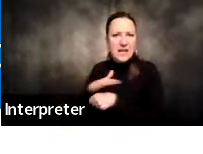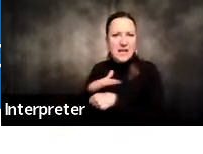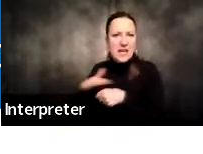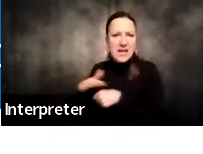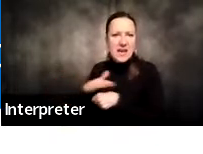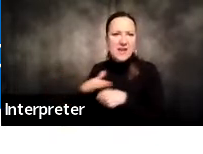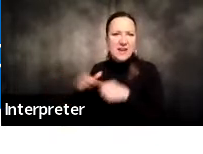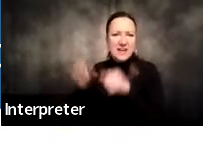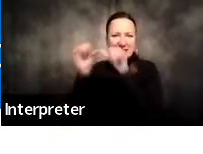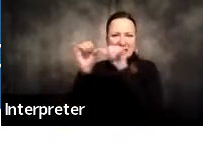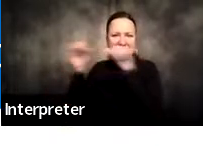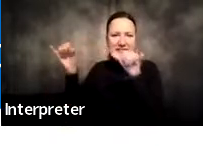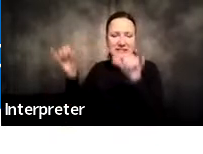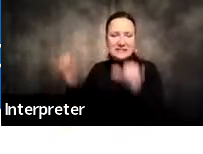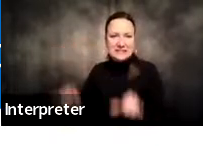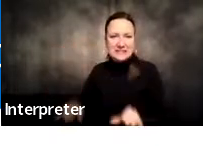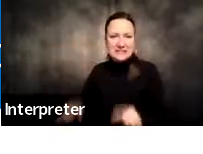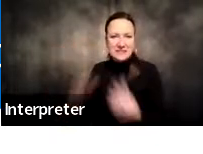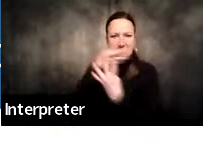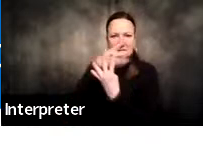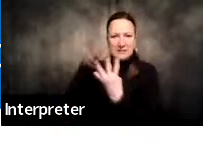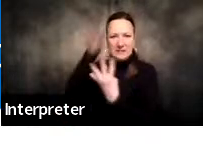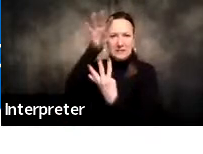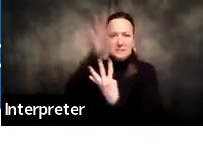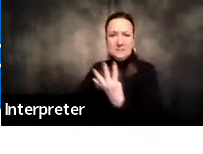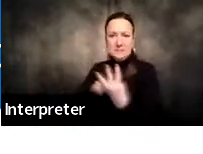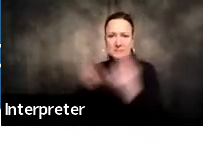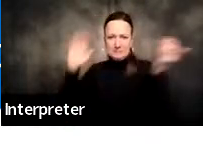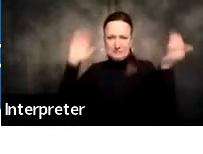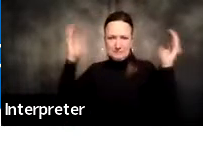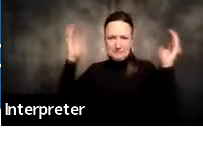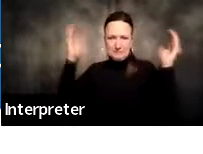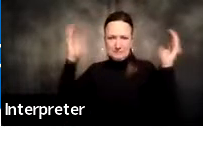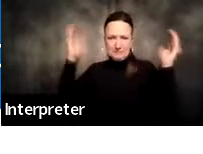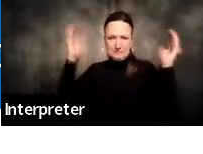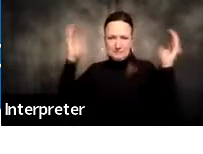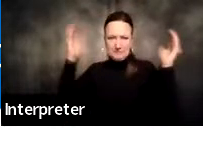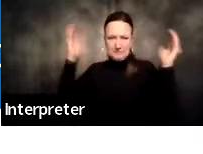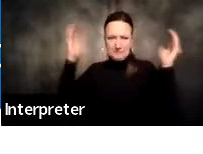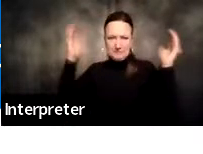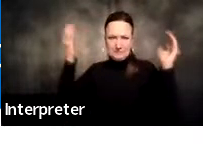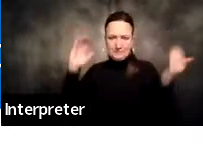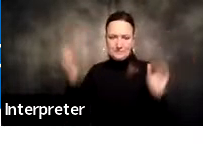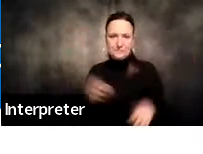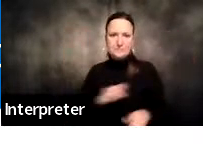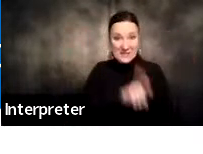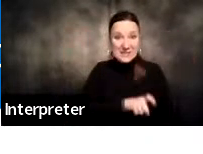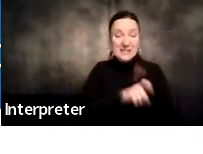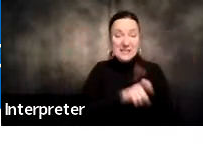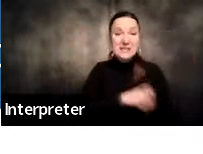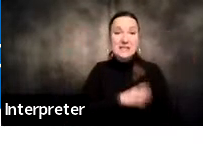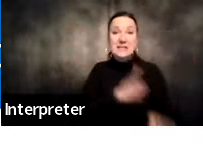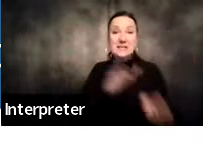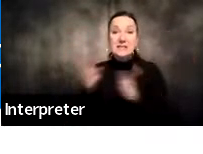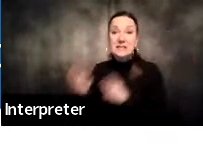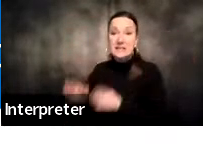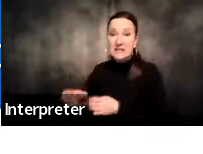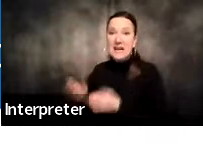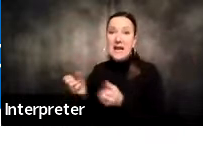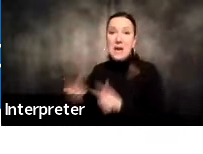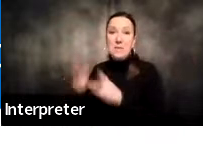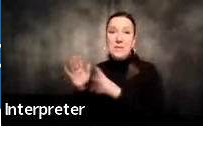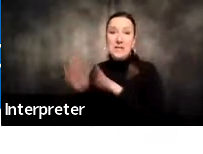but basically you're looking at two sides. You're looking at the need base and you're looking at the density of children.